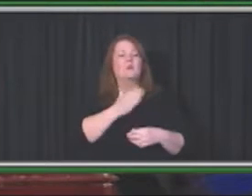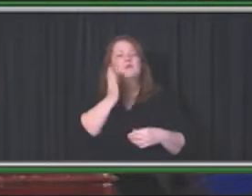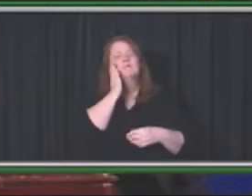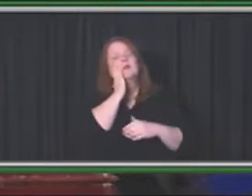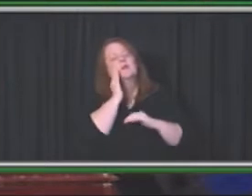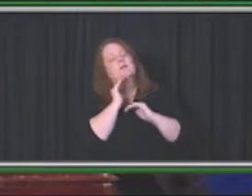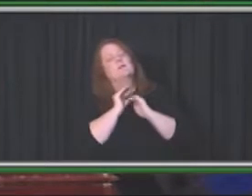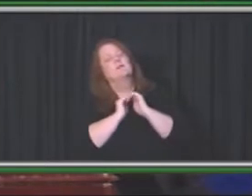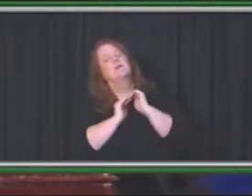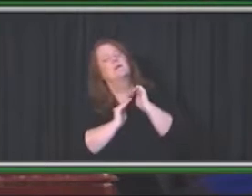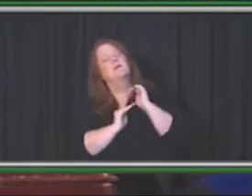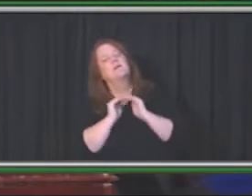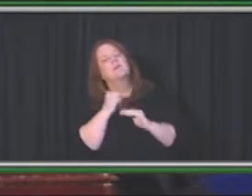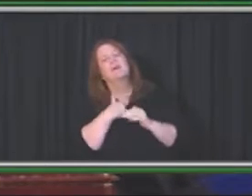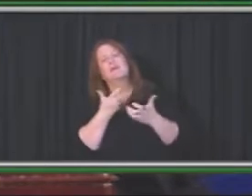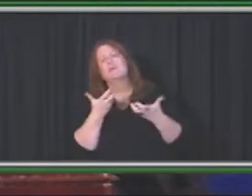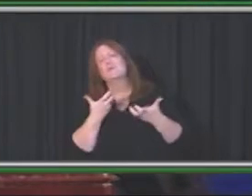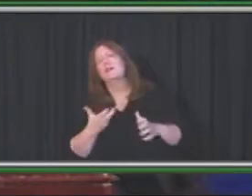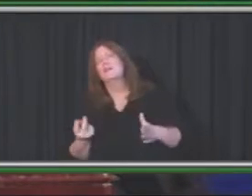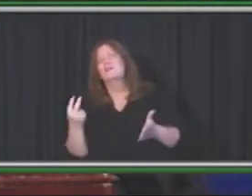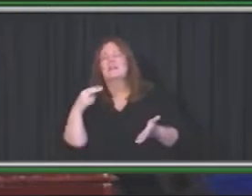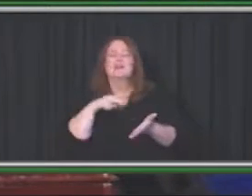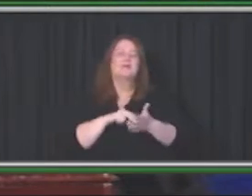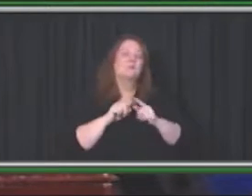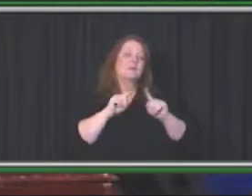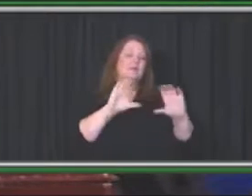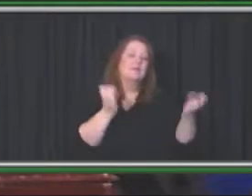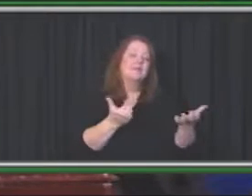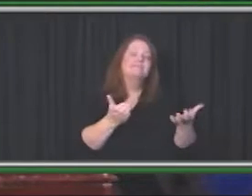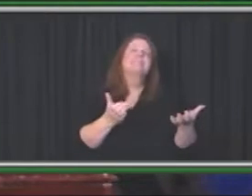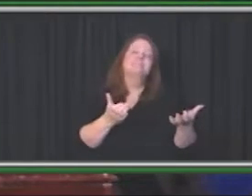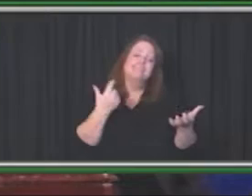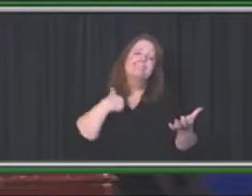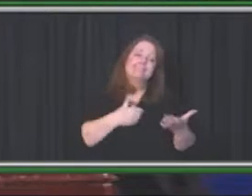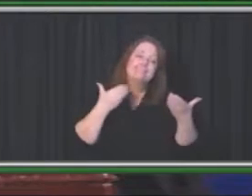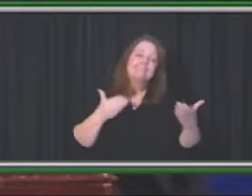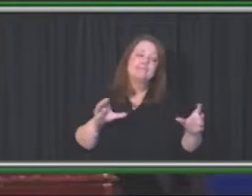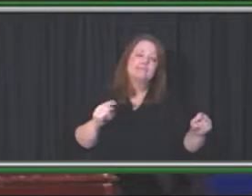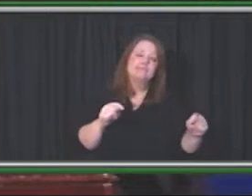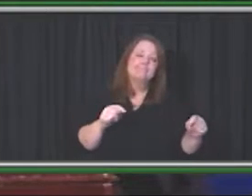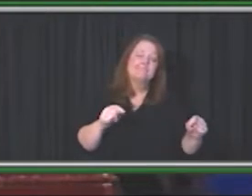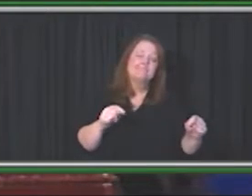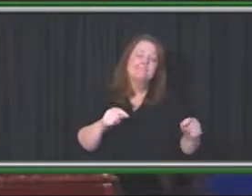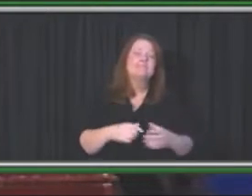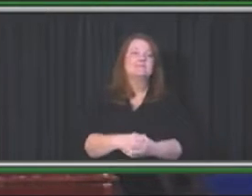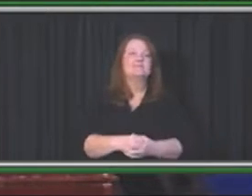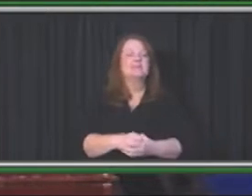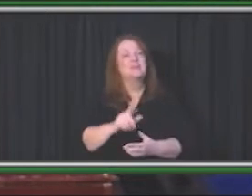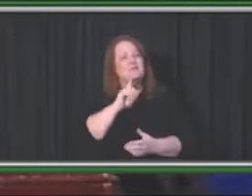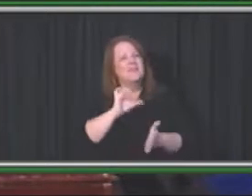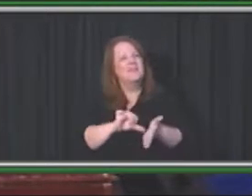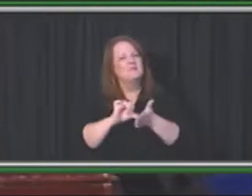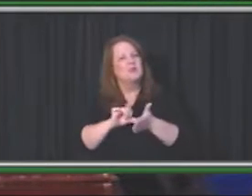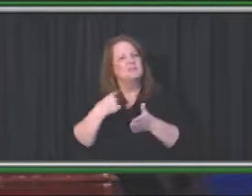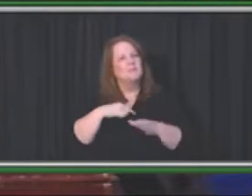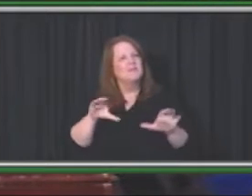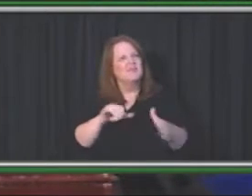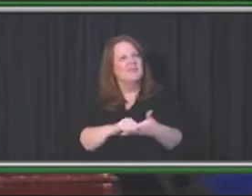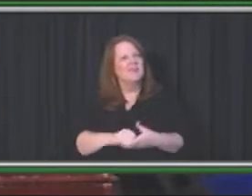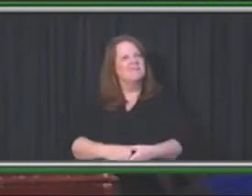comfortable and we didn't want to get out of them to go to class. But we managed to do it, and we got ourselves together, and it's pretty impressive that we did